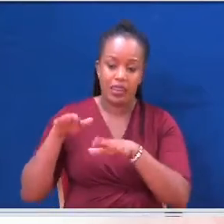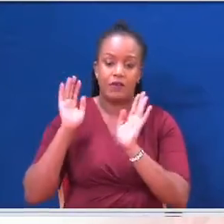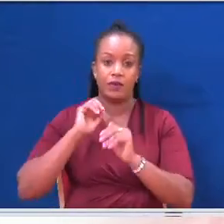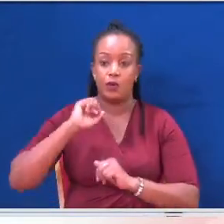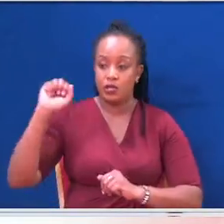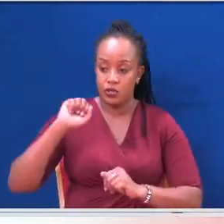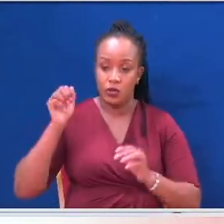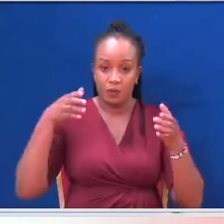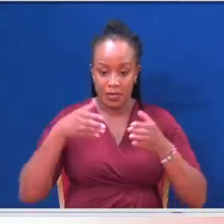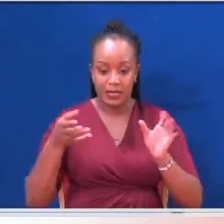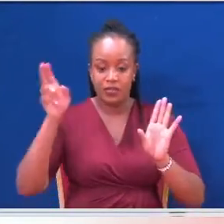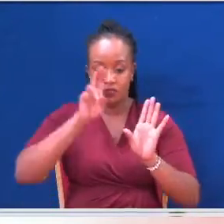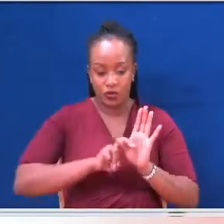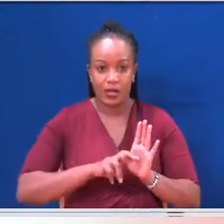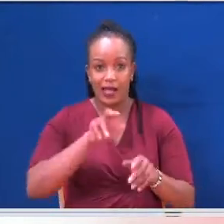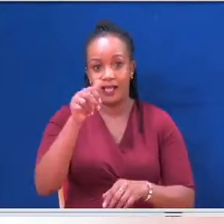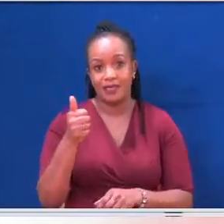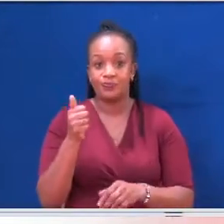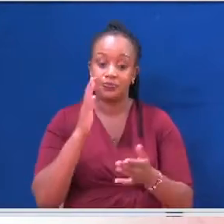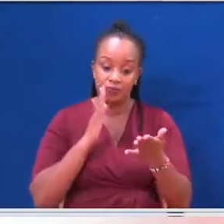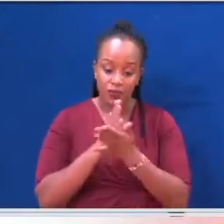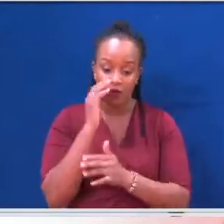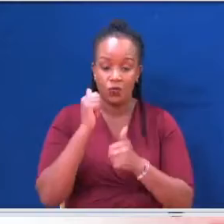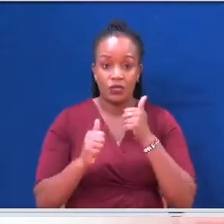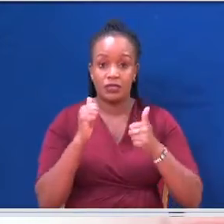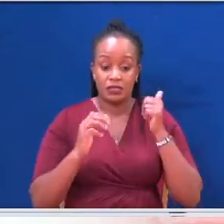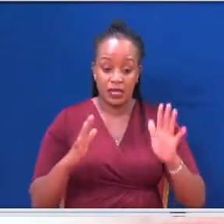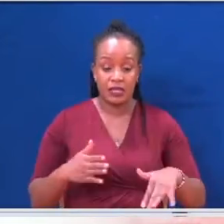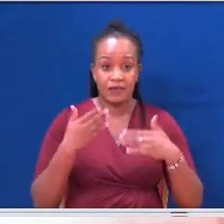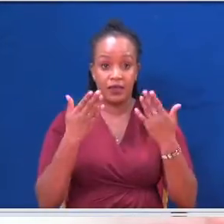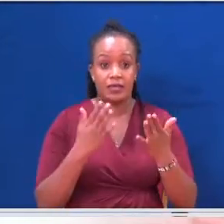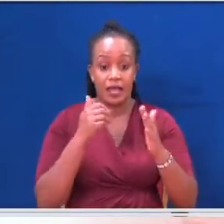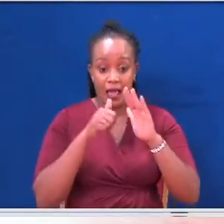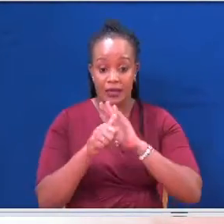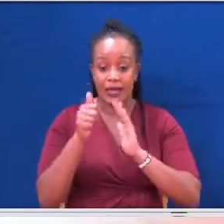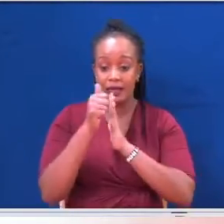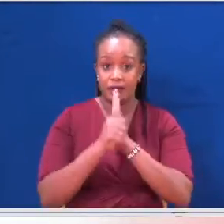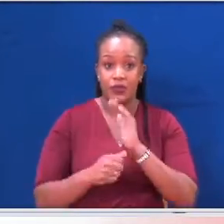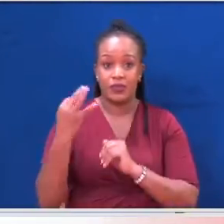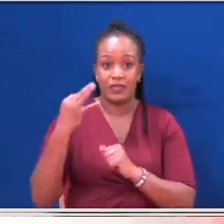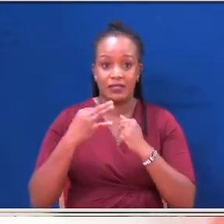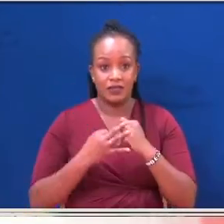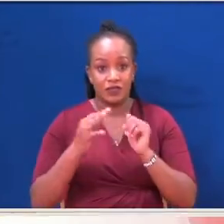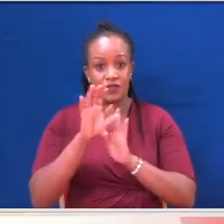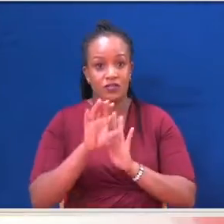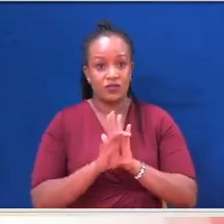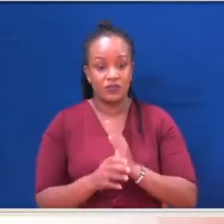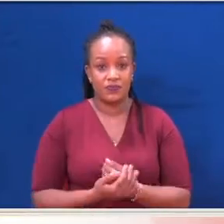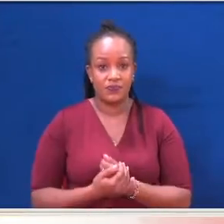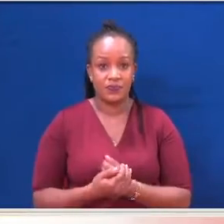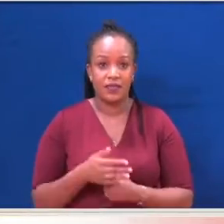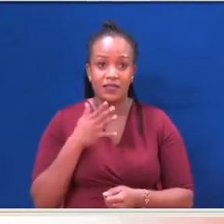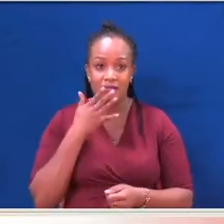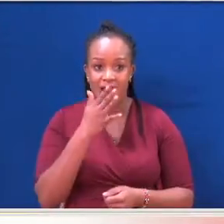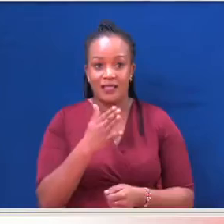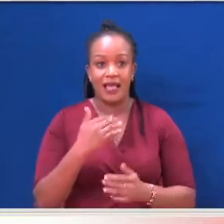join another one. Those are rights guaranteed as a Article 38 of the Constitution. Speaking moments